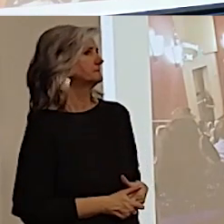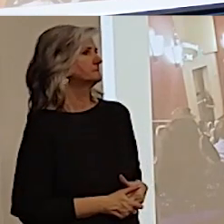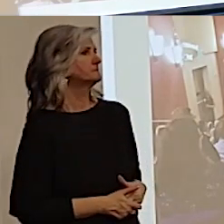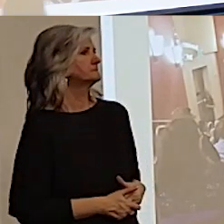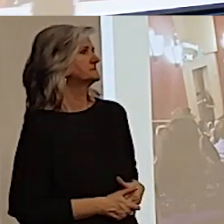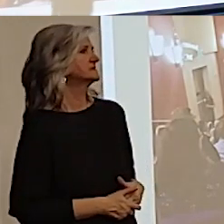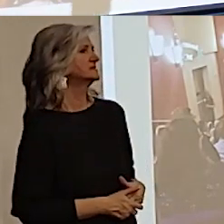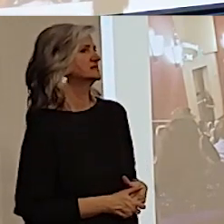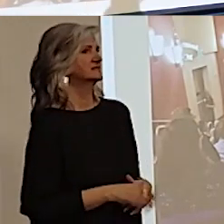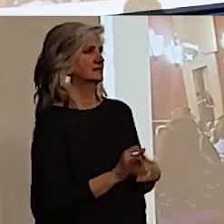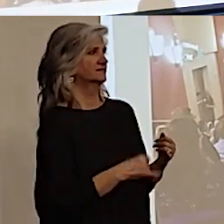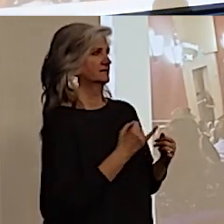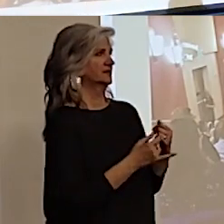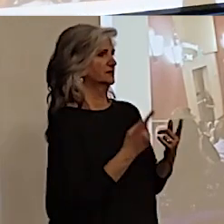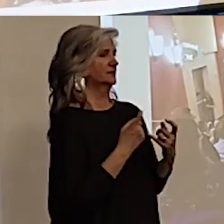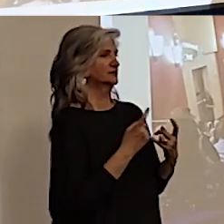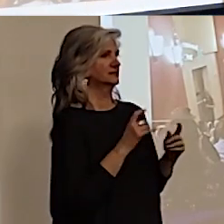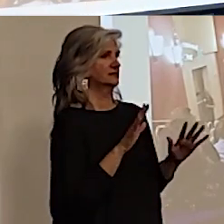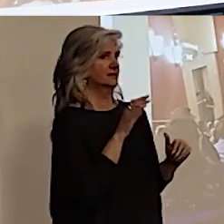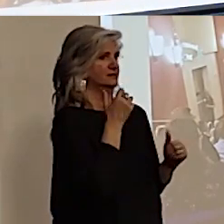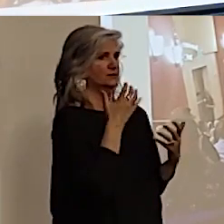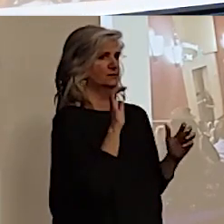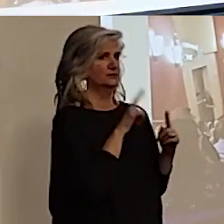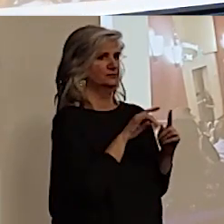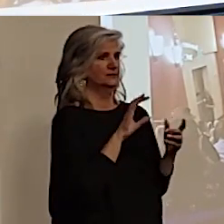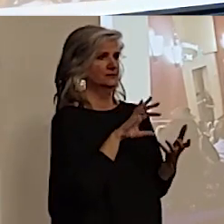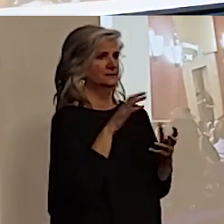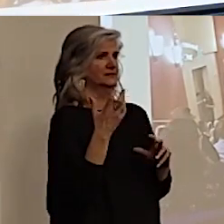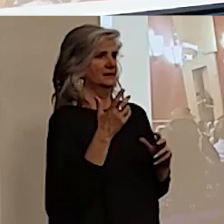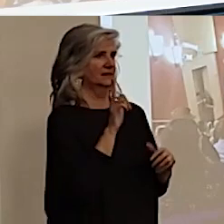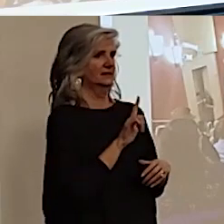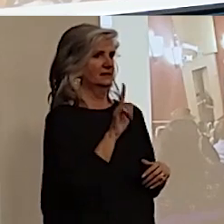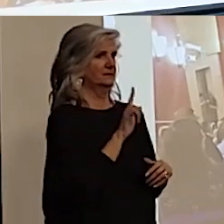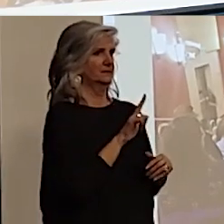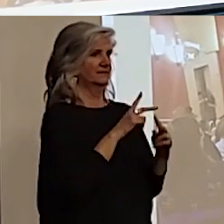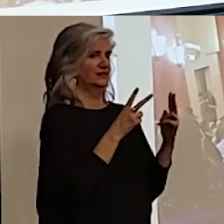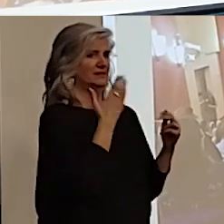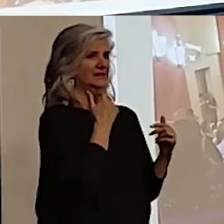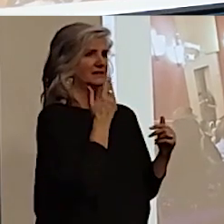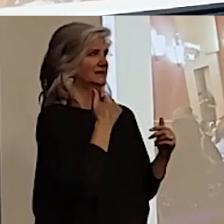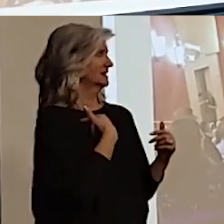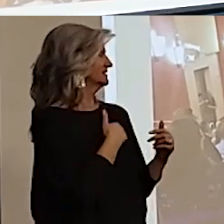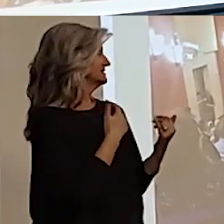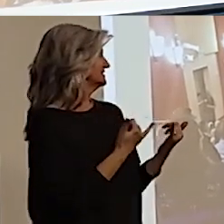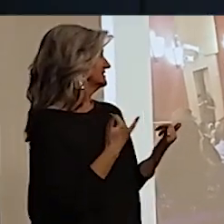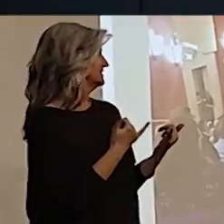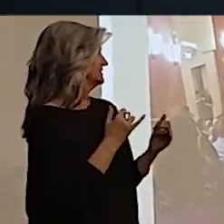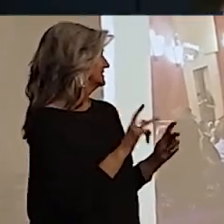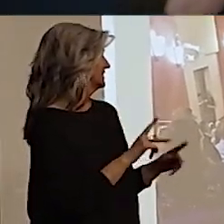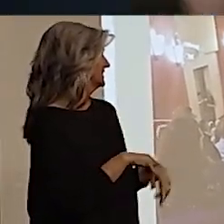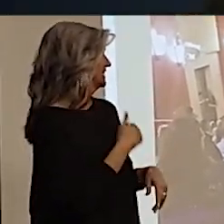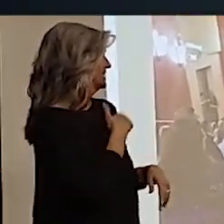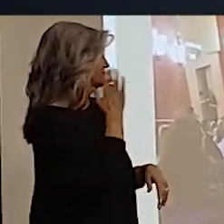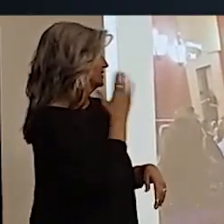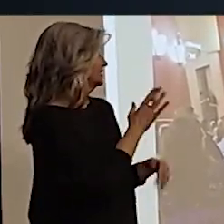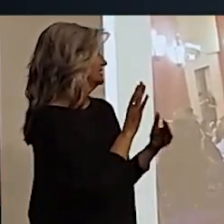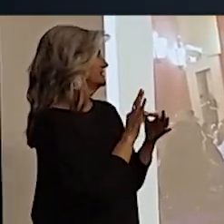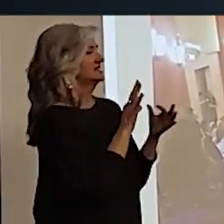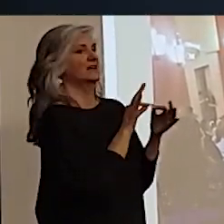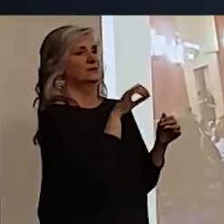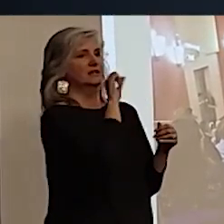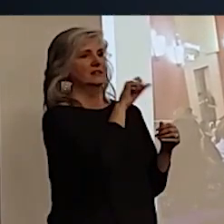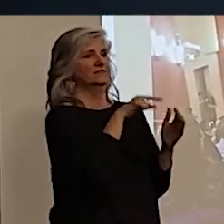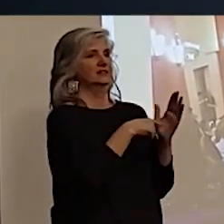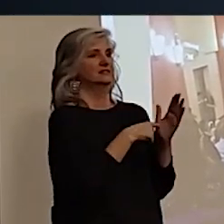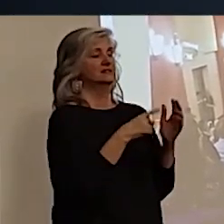Do you have any final questions? I do not want to upset the library. They've been very kind to us today. Okay. I will say, we love this.